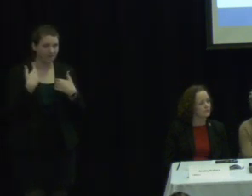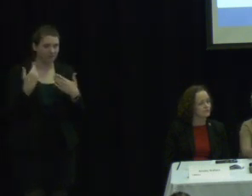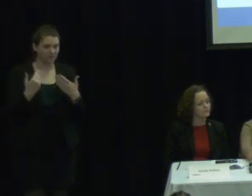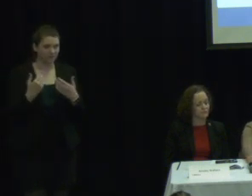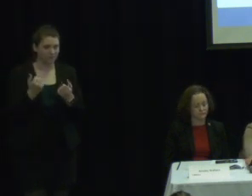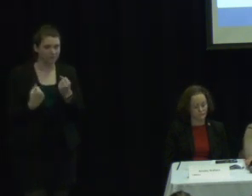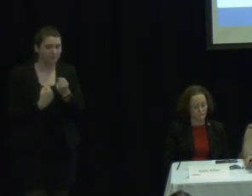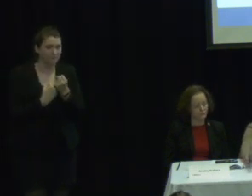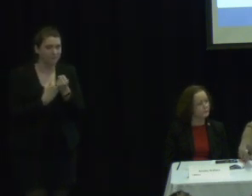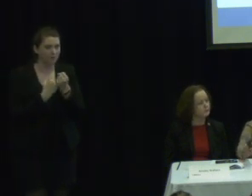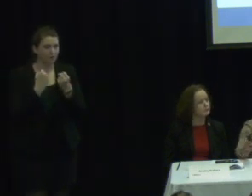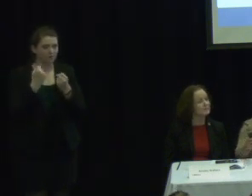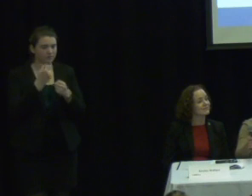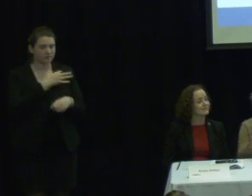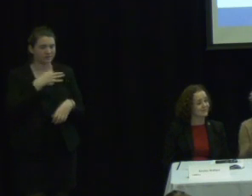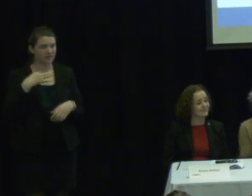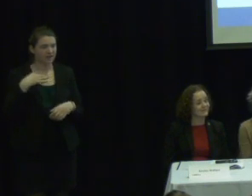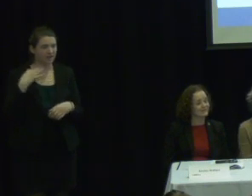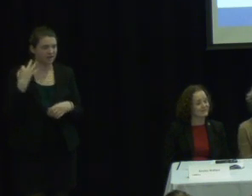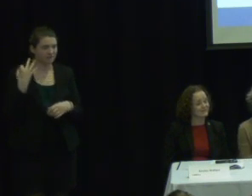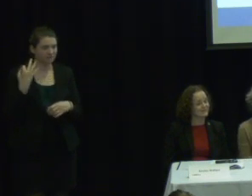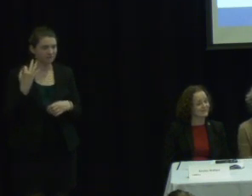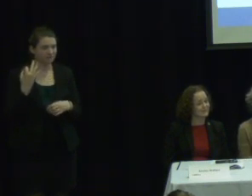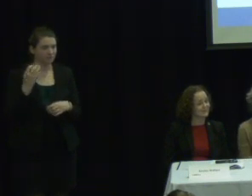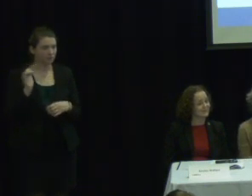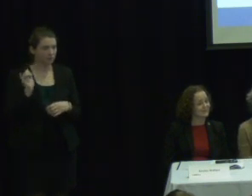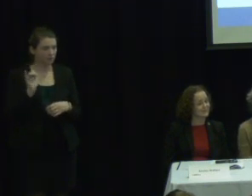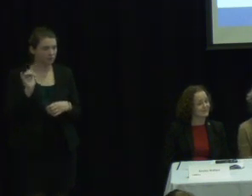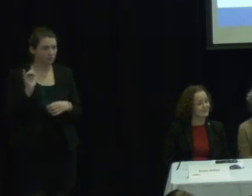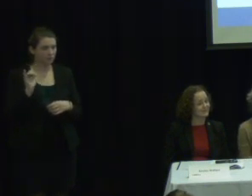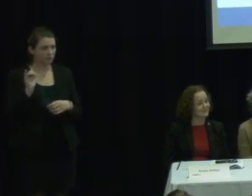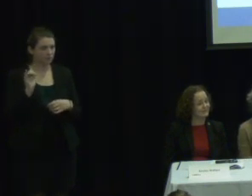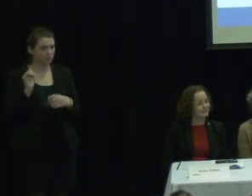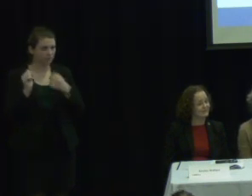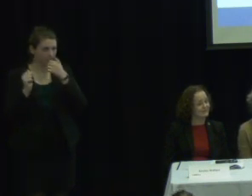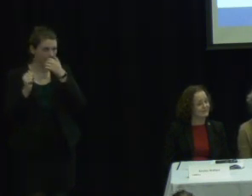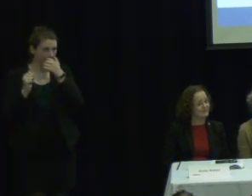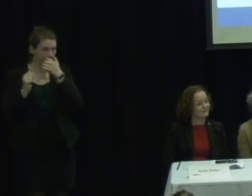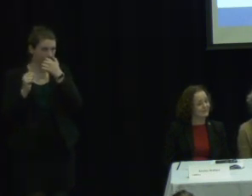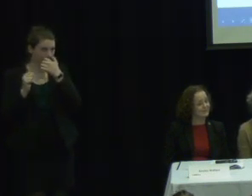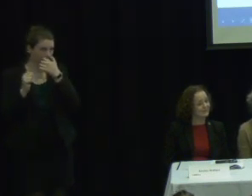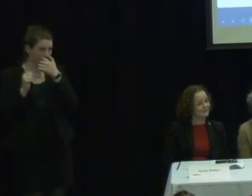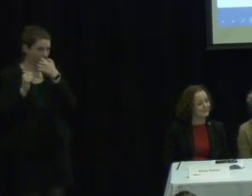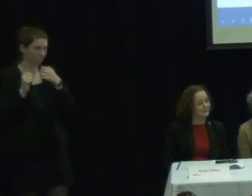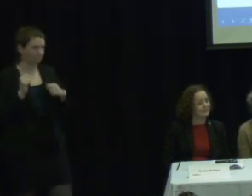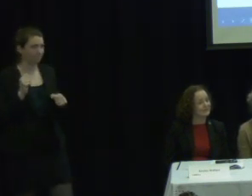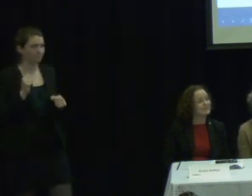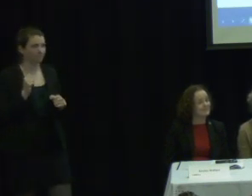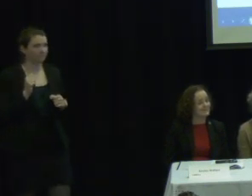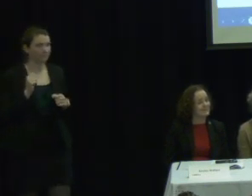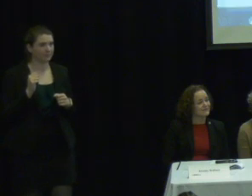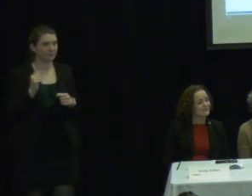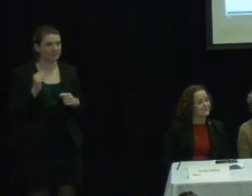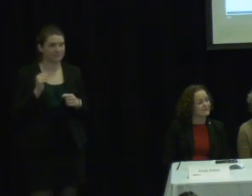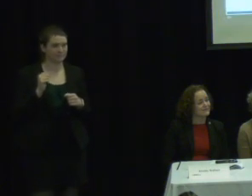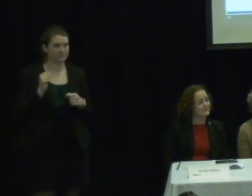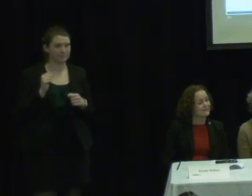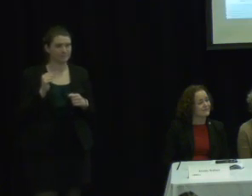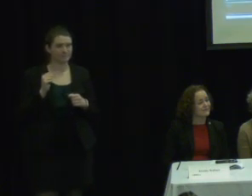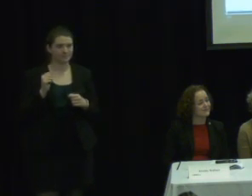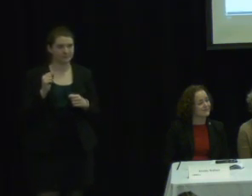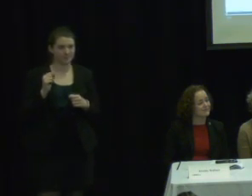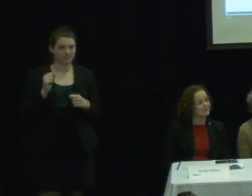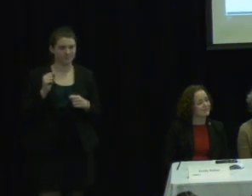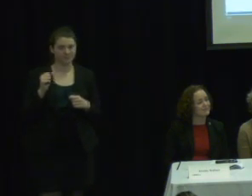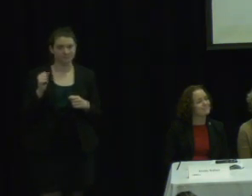role, to kind of handle more of the day-to-day in and out, implementing a lot of the changes that we're looking to make since it is such